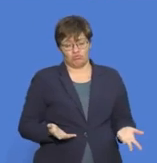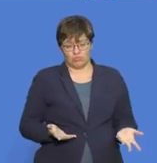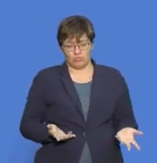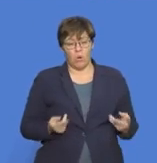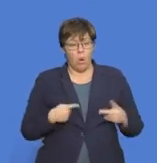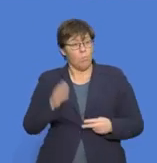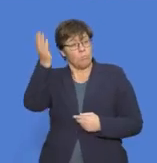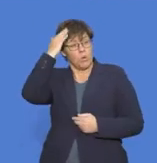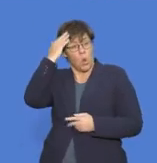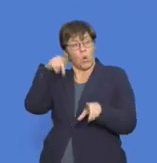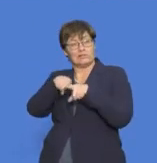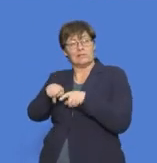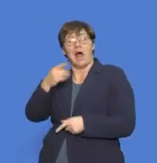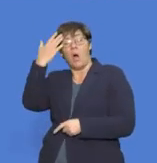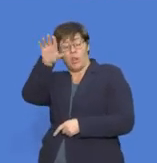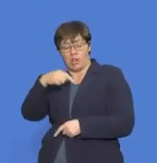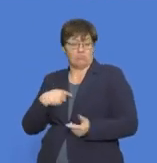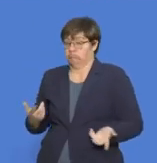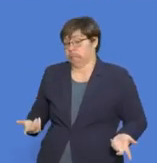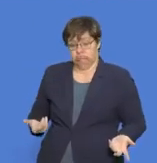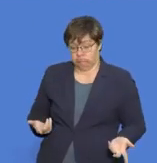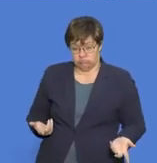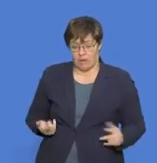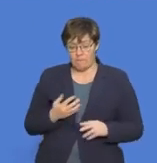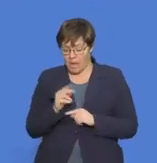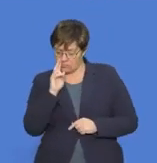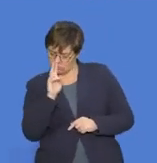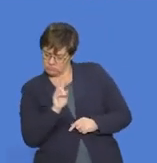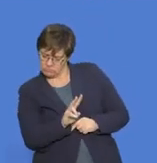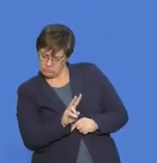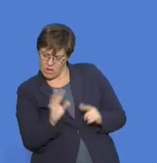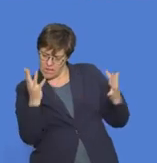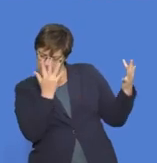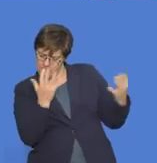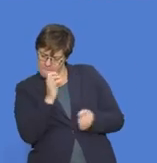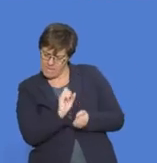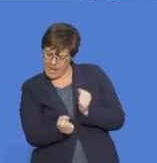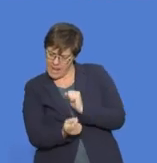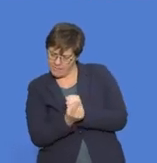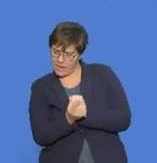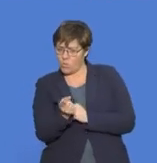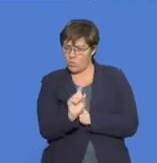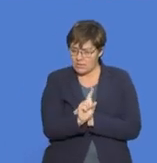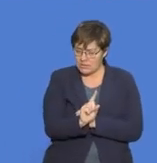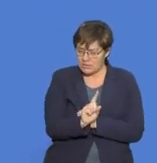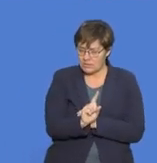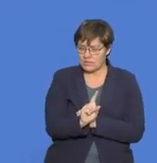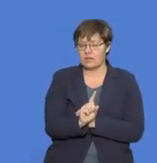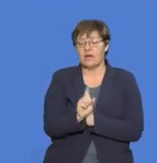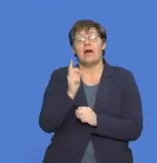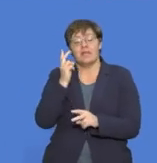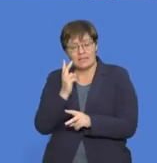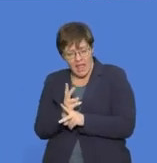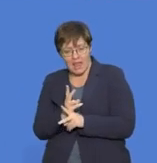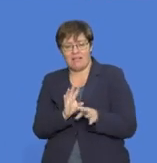an experiment that you know about, but you have to look at it, work out what is happening in the experiment, and